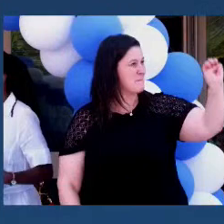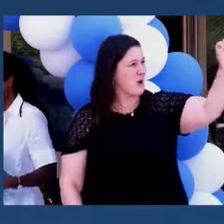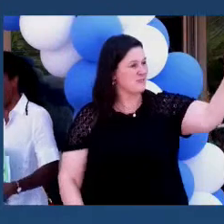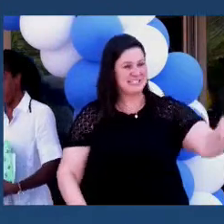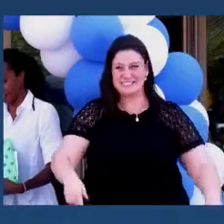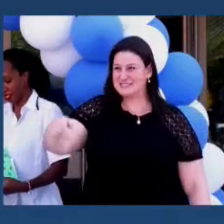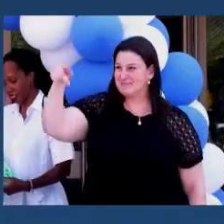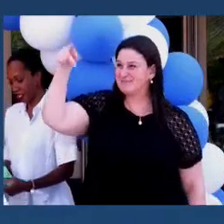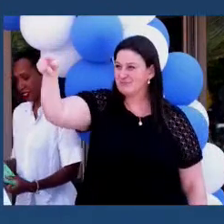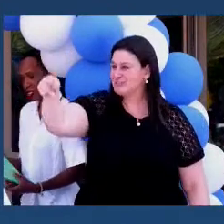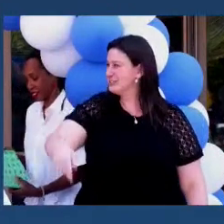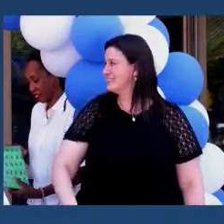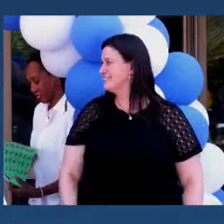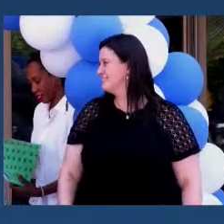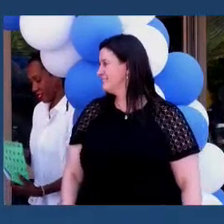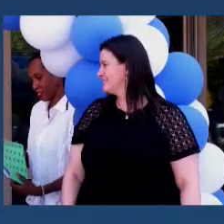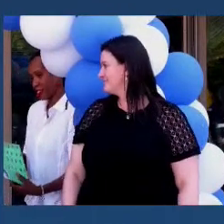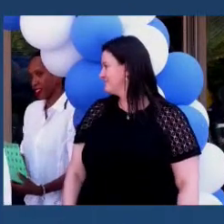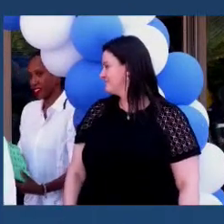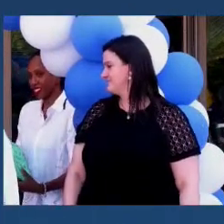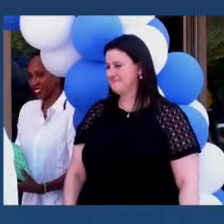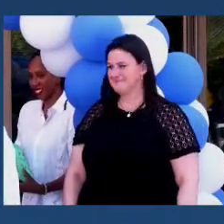Maurice!